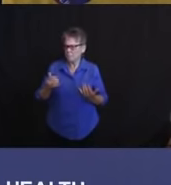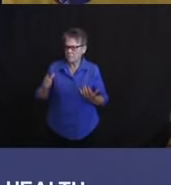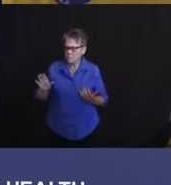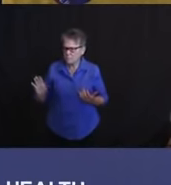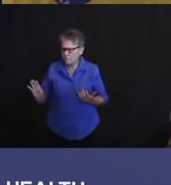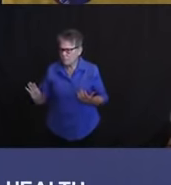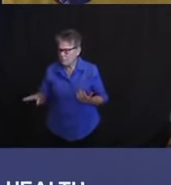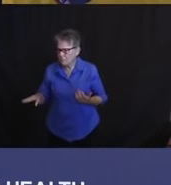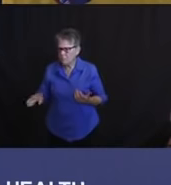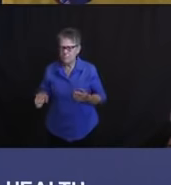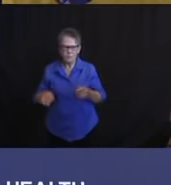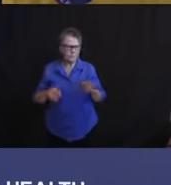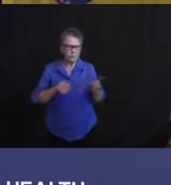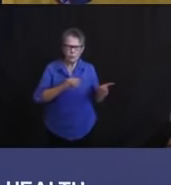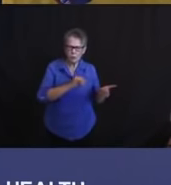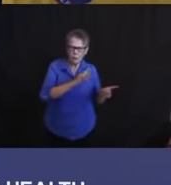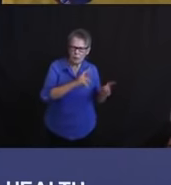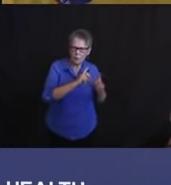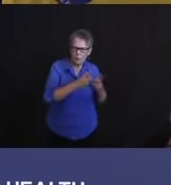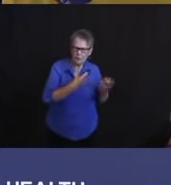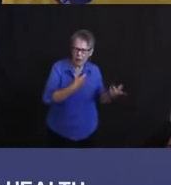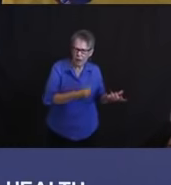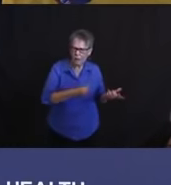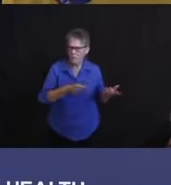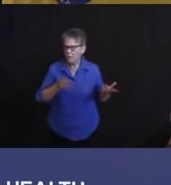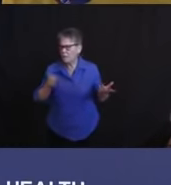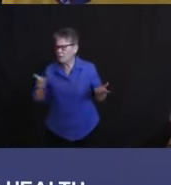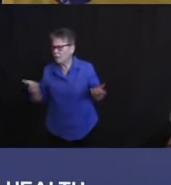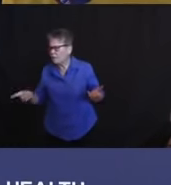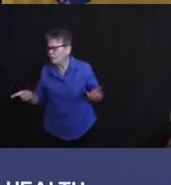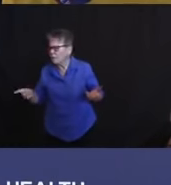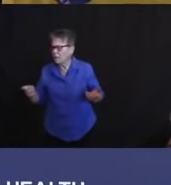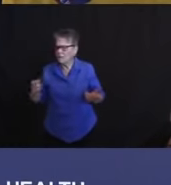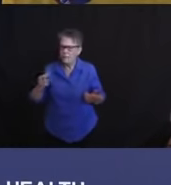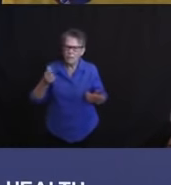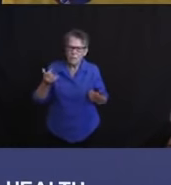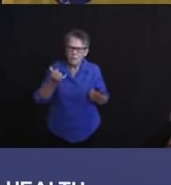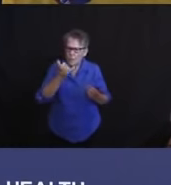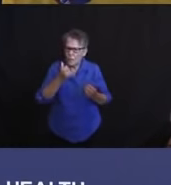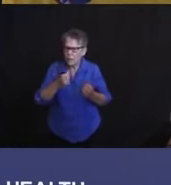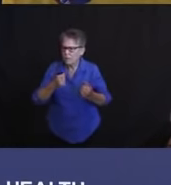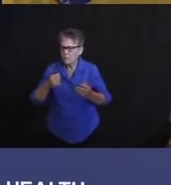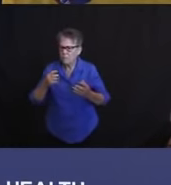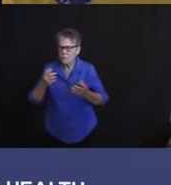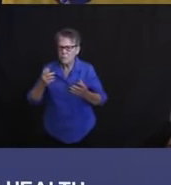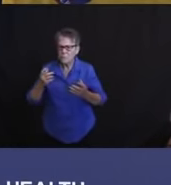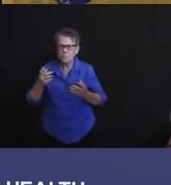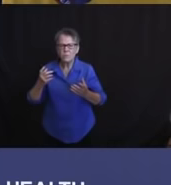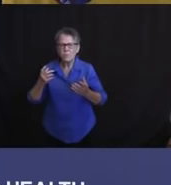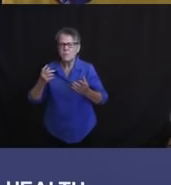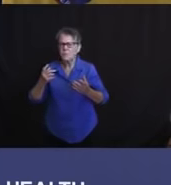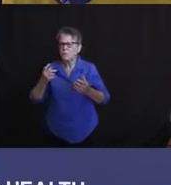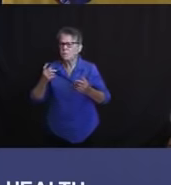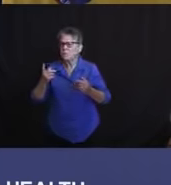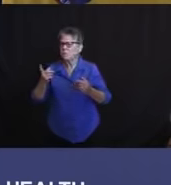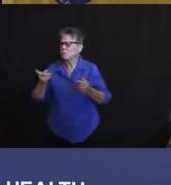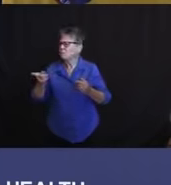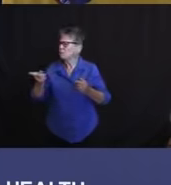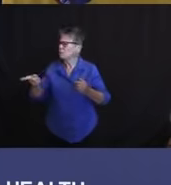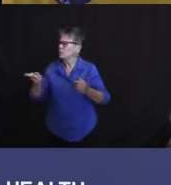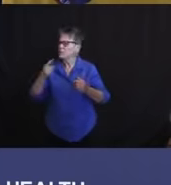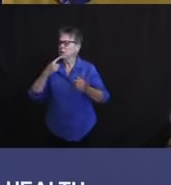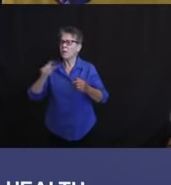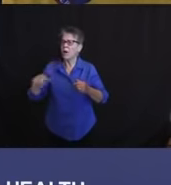diner operator claimed to be unaware of the executive orders that we had put forward to date. Is that accurate? Yeah, I